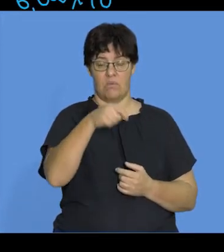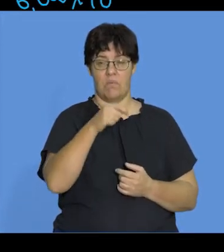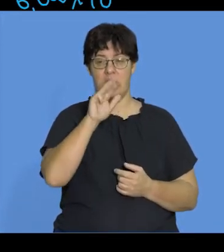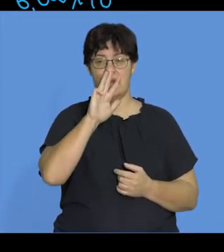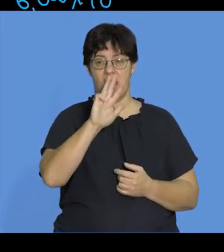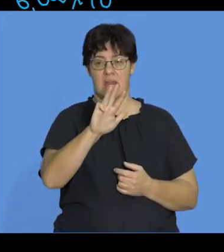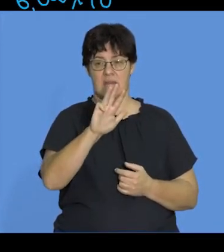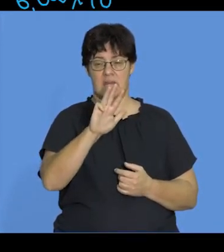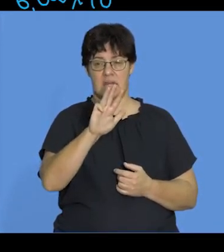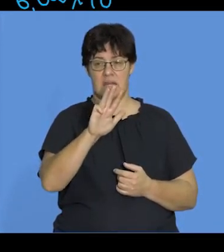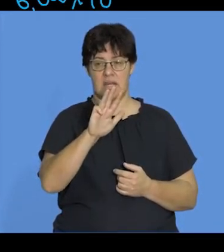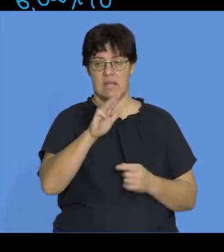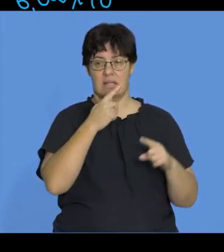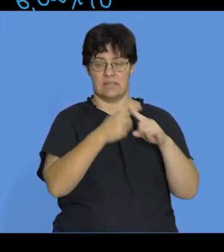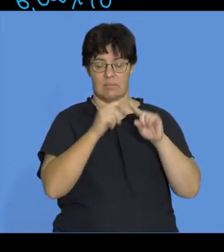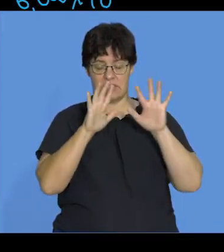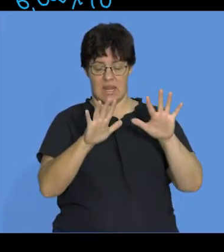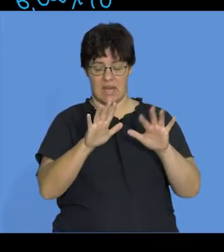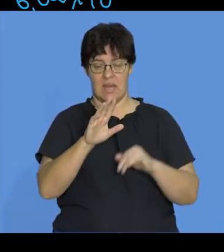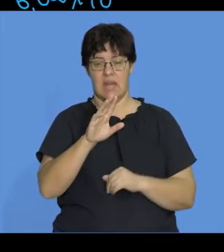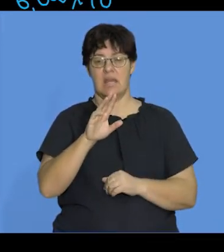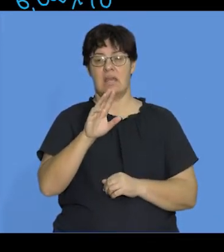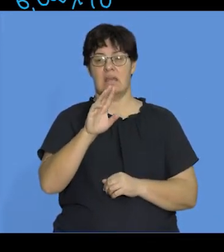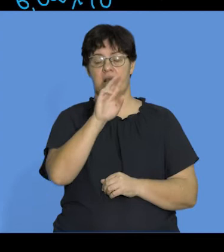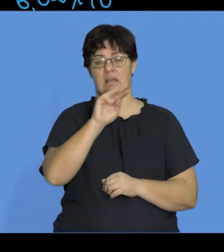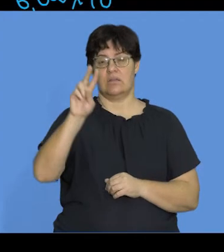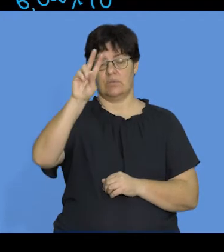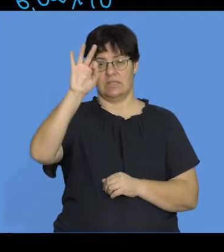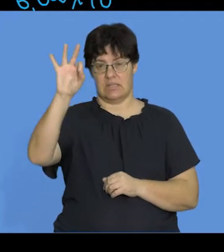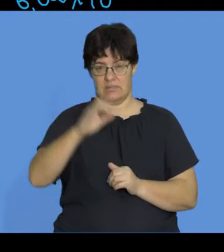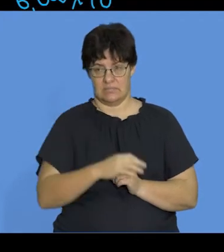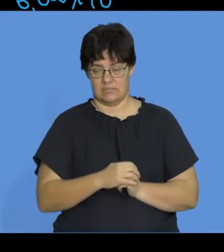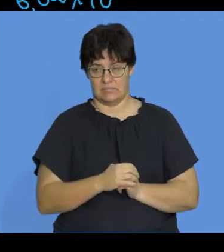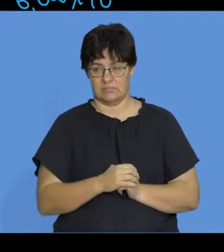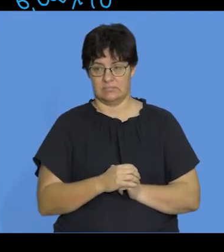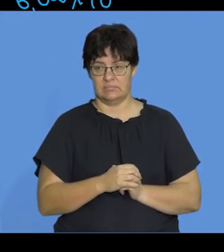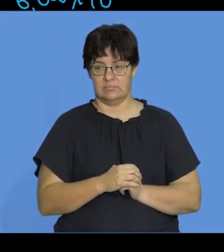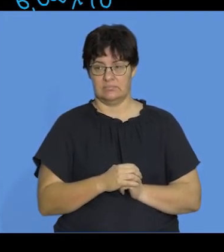actually 3.9 times 10 exponent 23, okay?